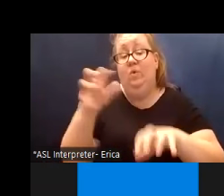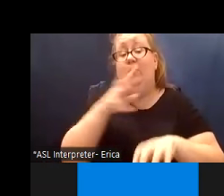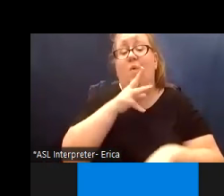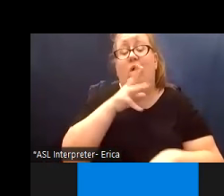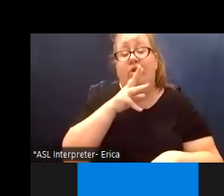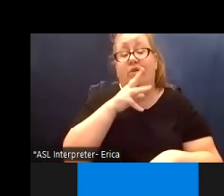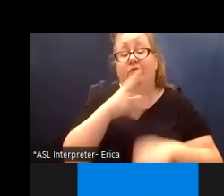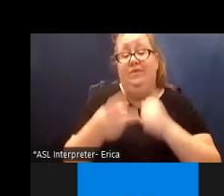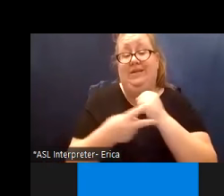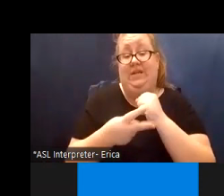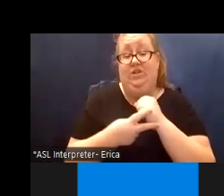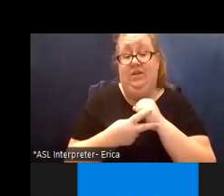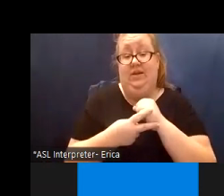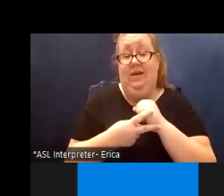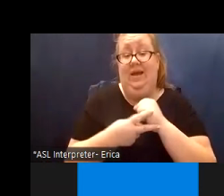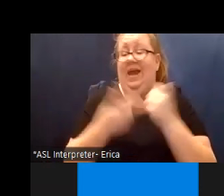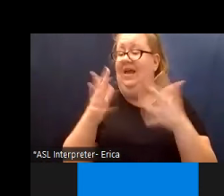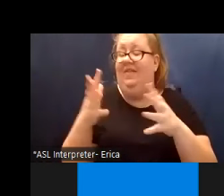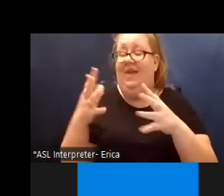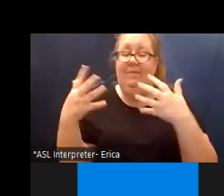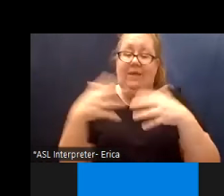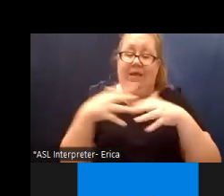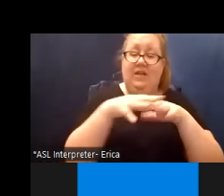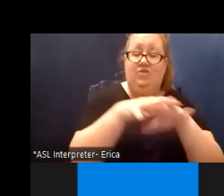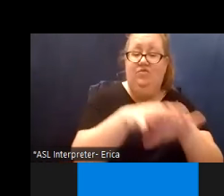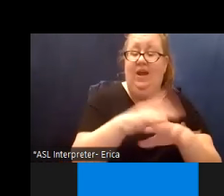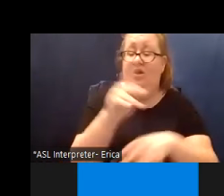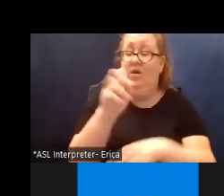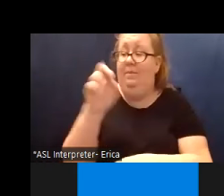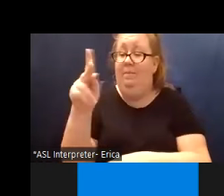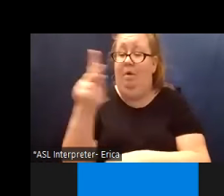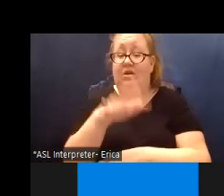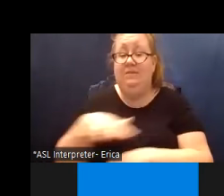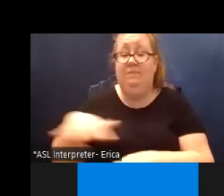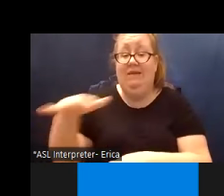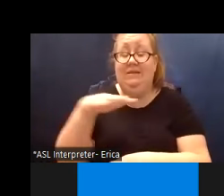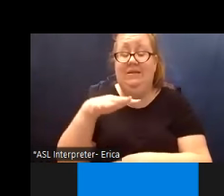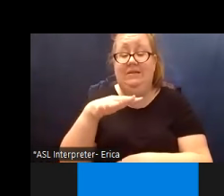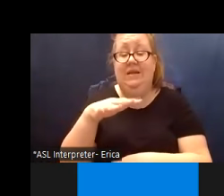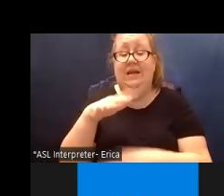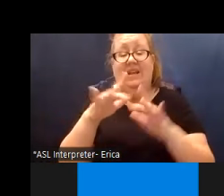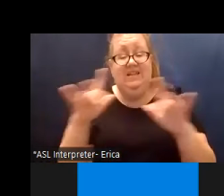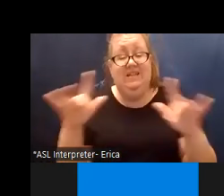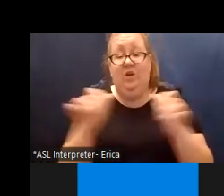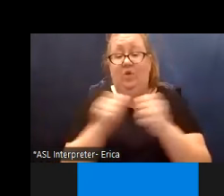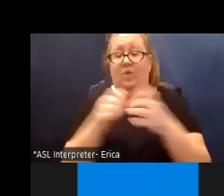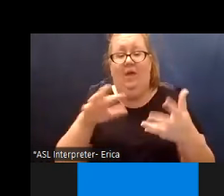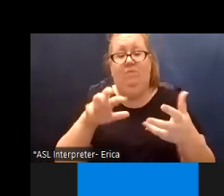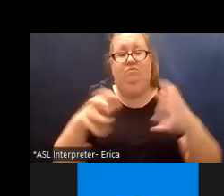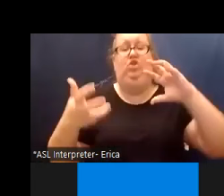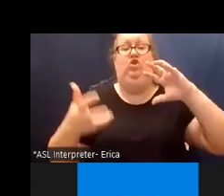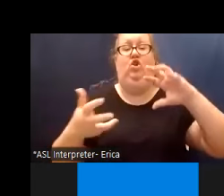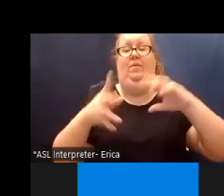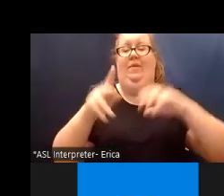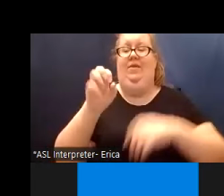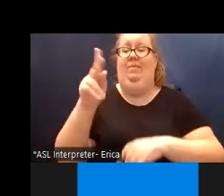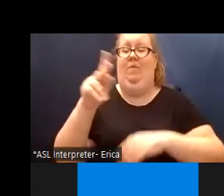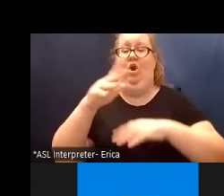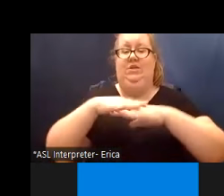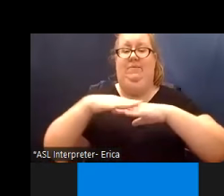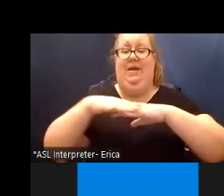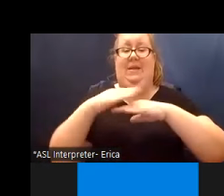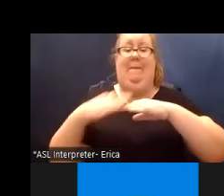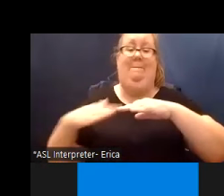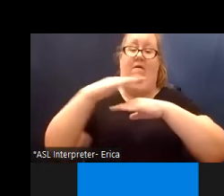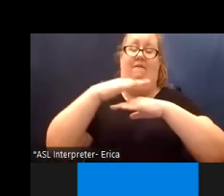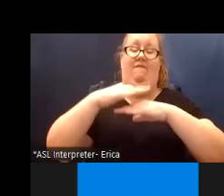be integrated into park spaces, et cetera, without disturbing the park space above and hold hundreds of gallons